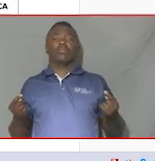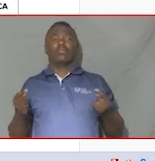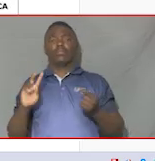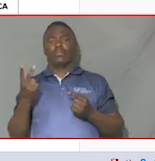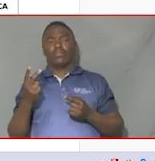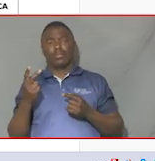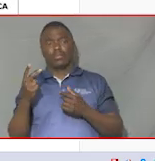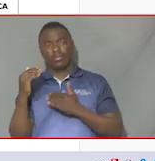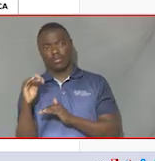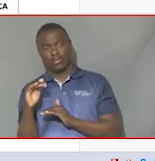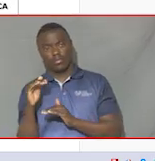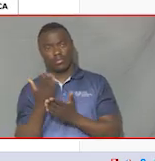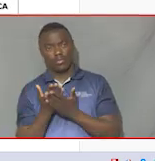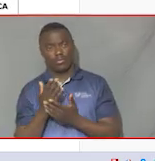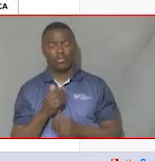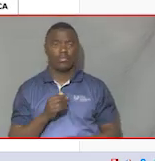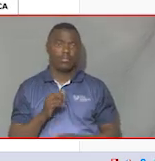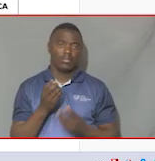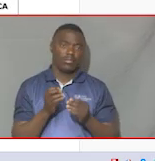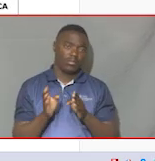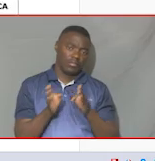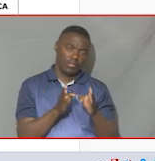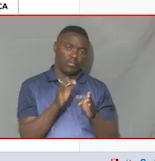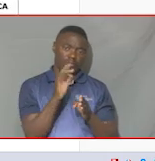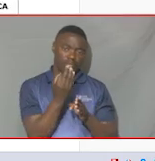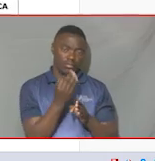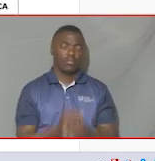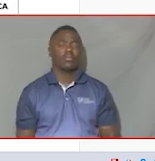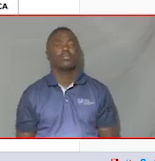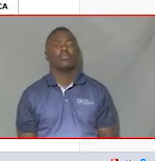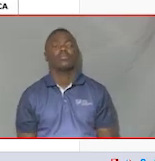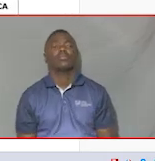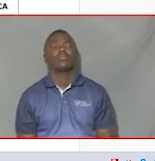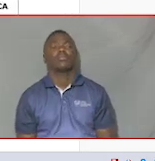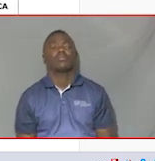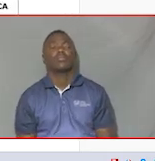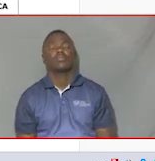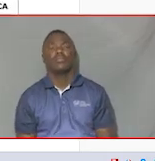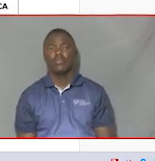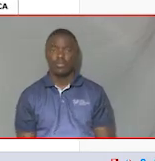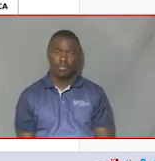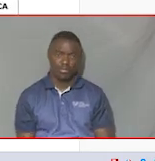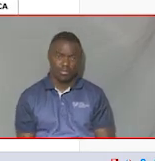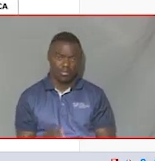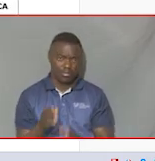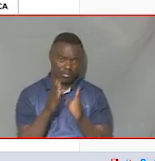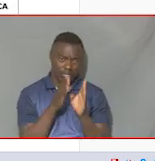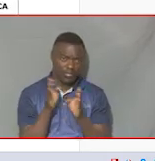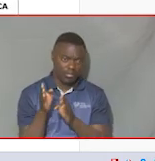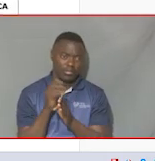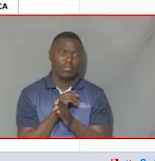position. And then 7 numbers can take the third position. So the total number of options